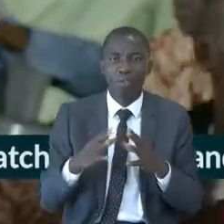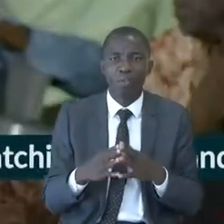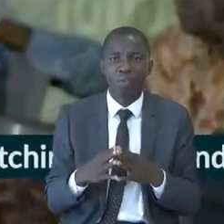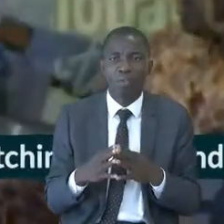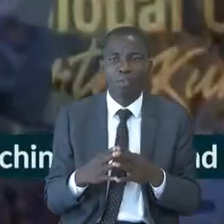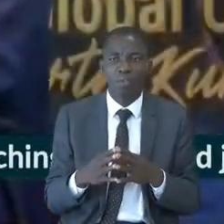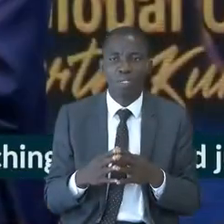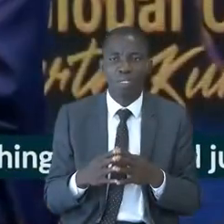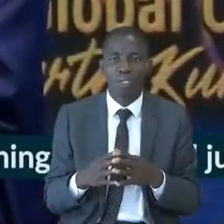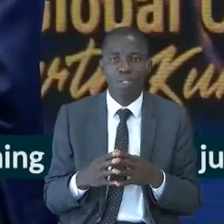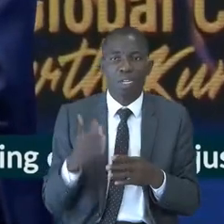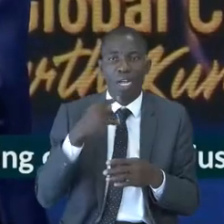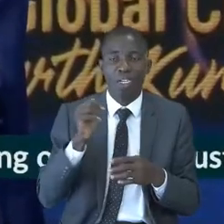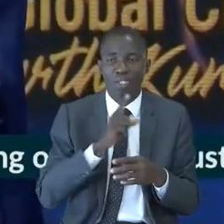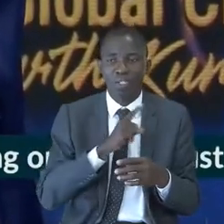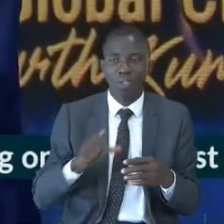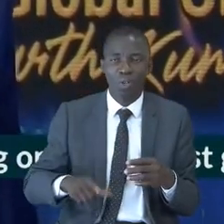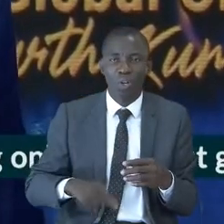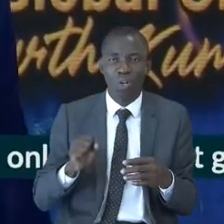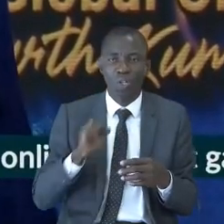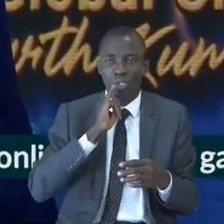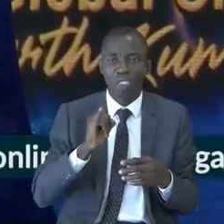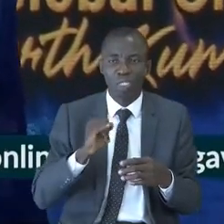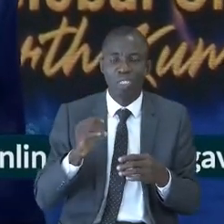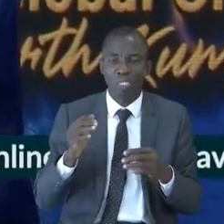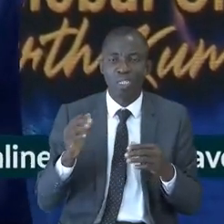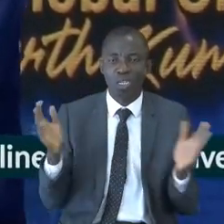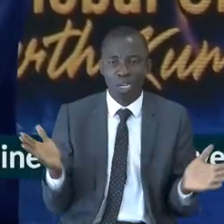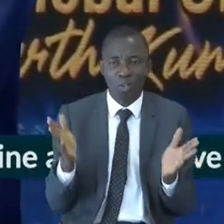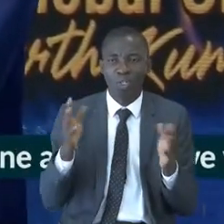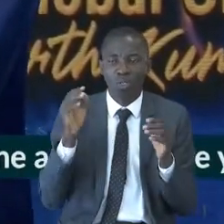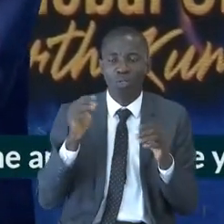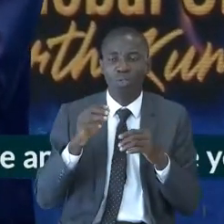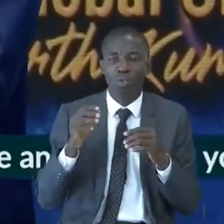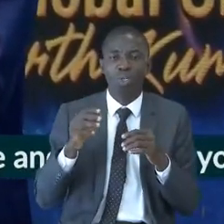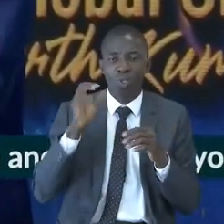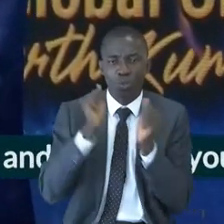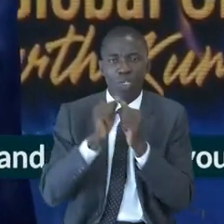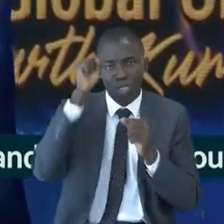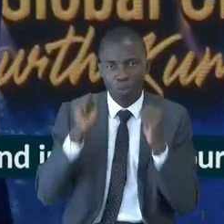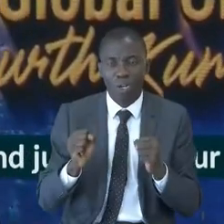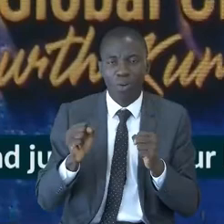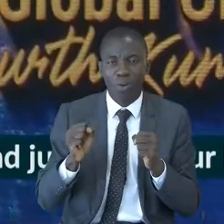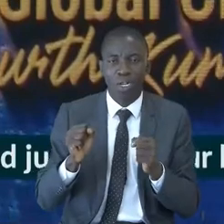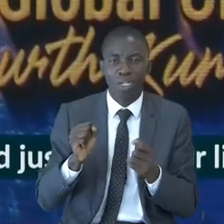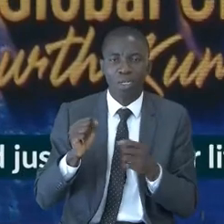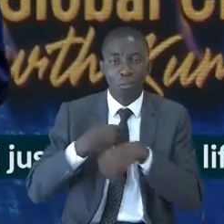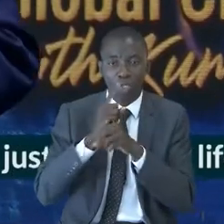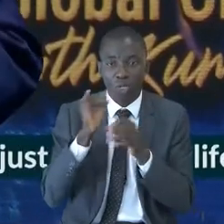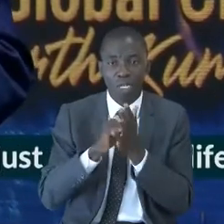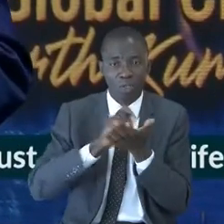and the Lord is backing you up with his power. Make sure you write down your names correctly,